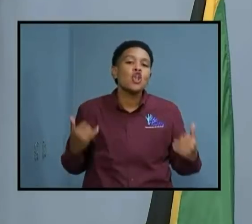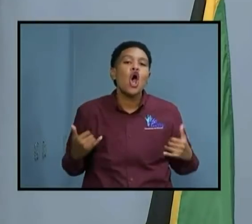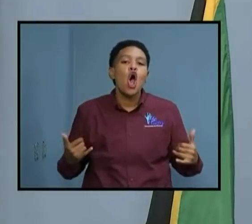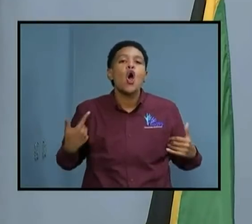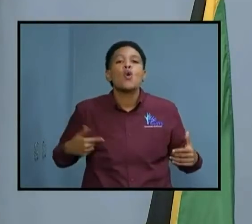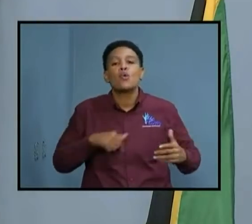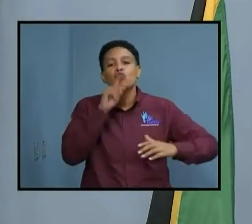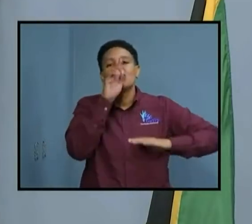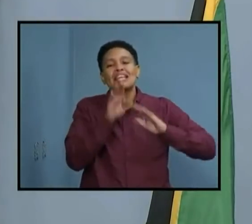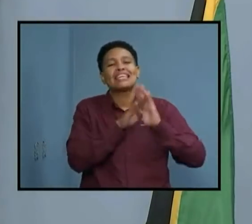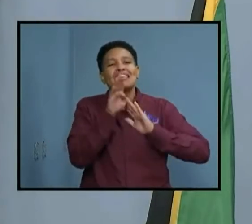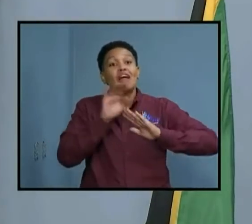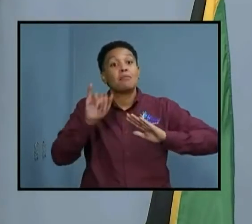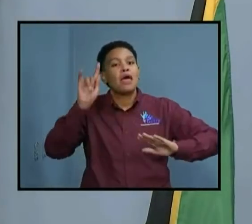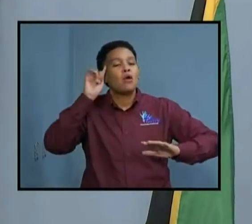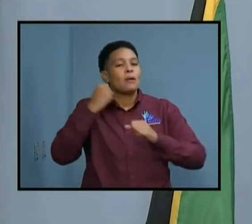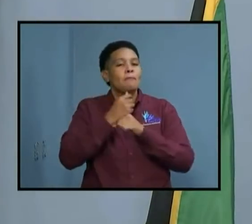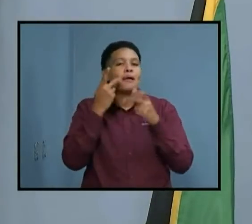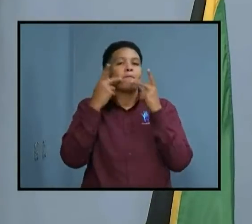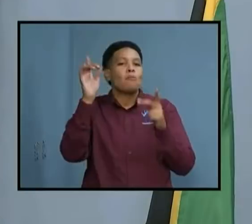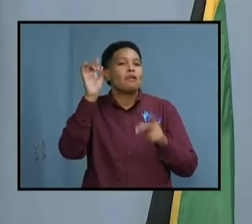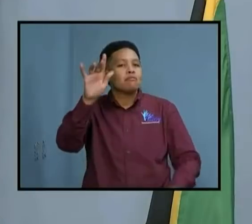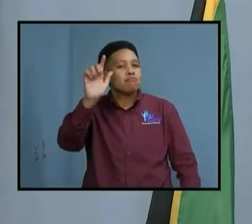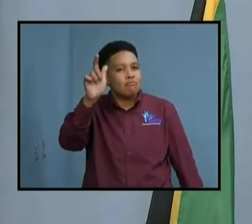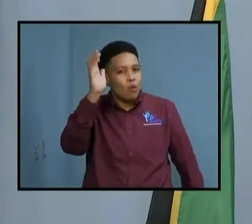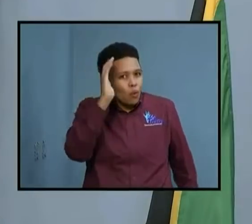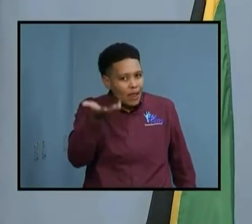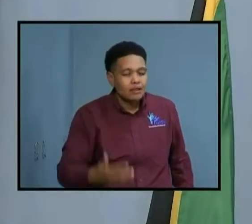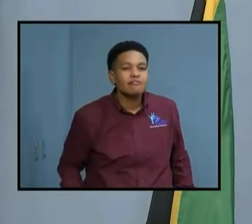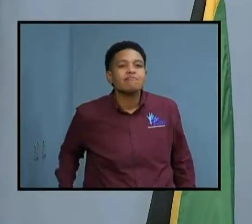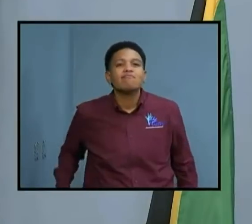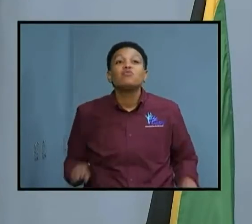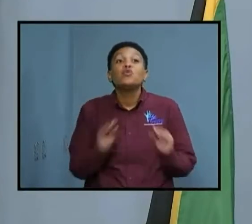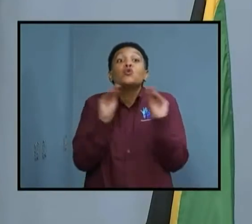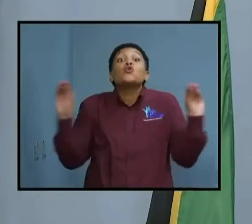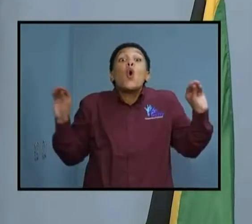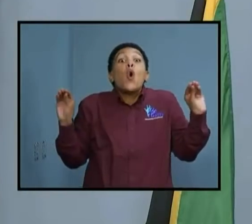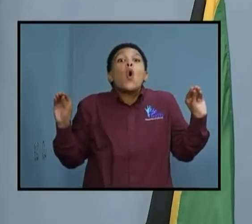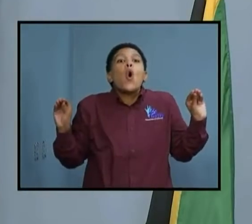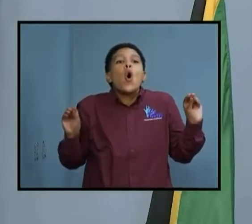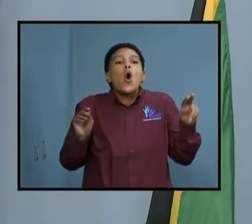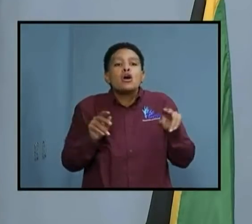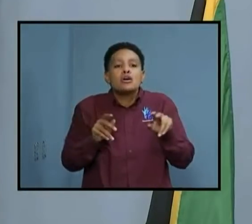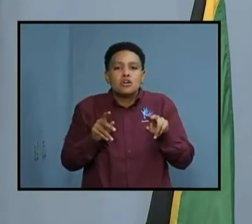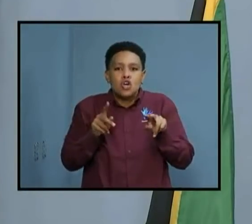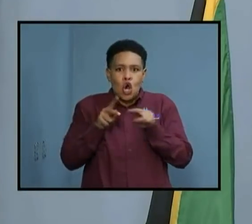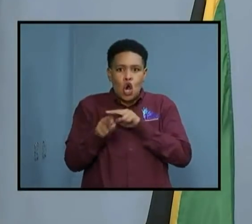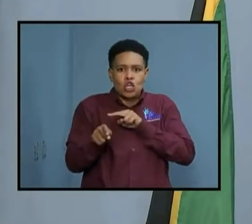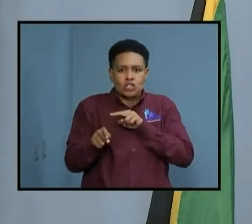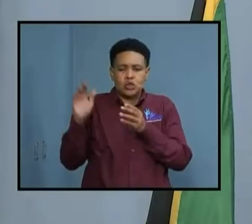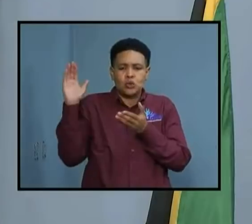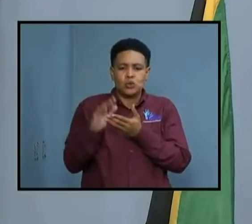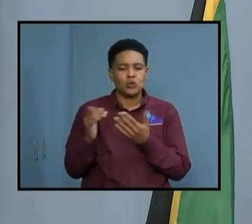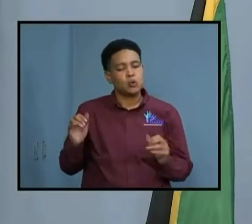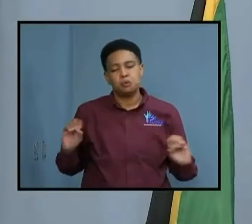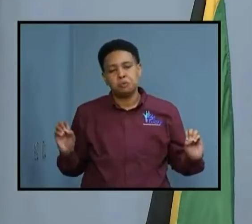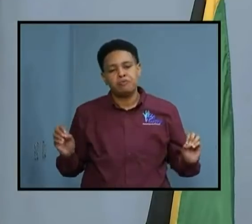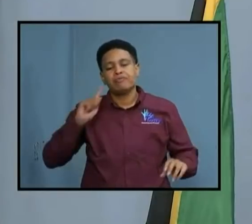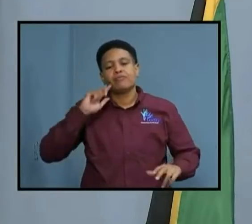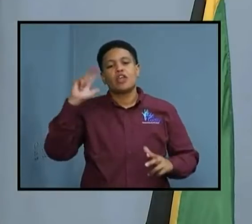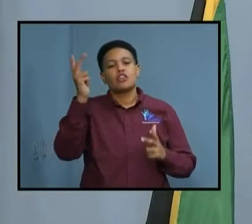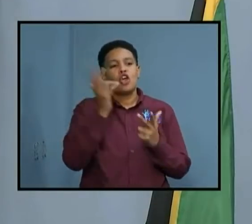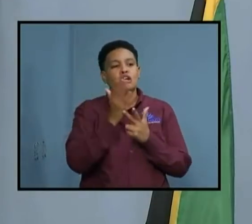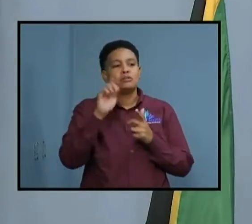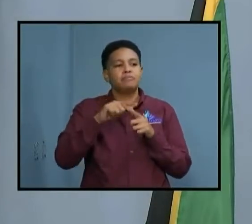are developing that and we'll make that public. But there's no cutting back at this point in time. And the third,